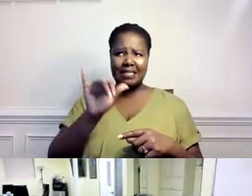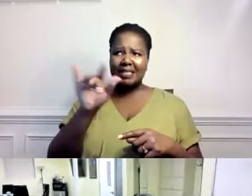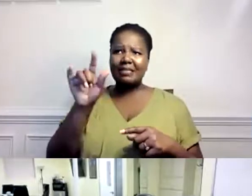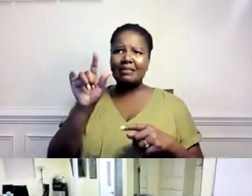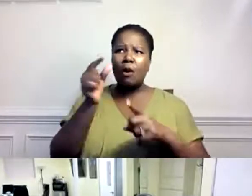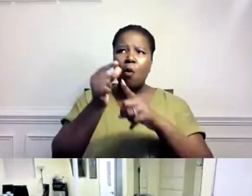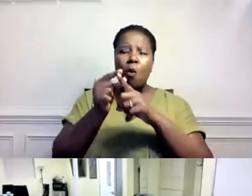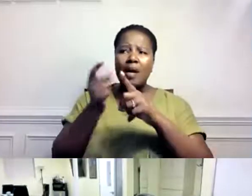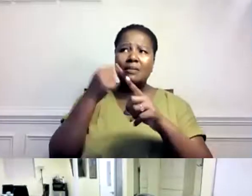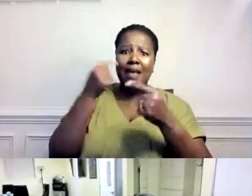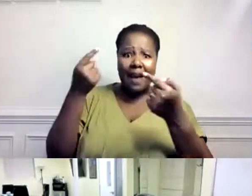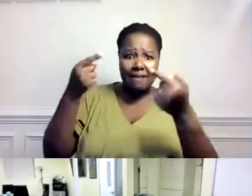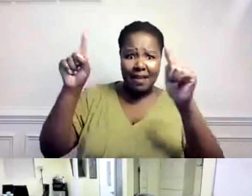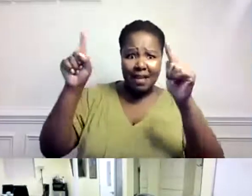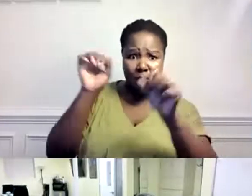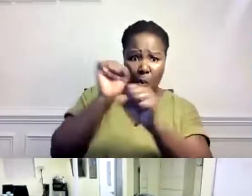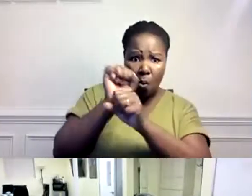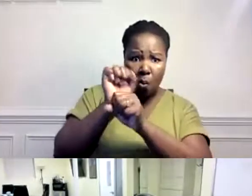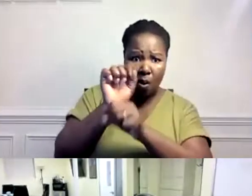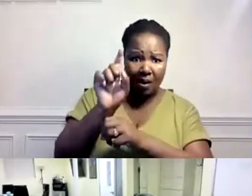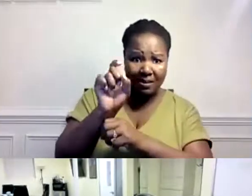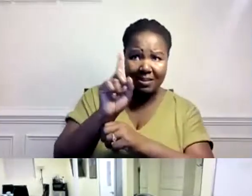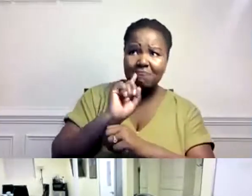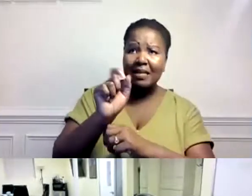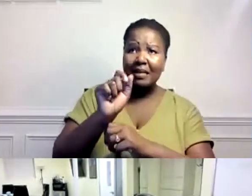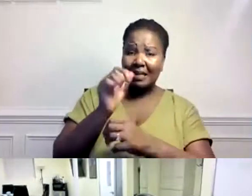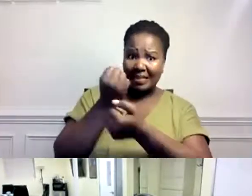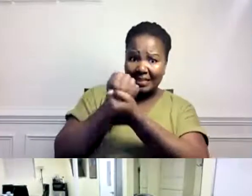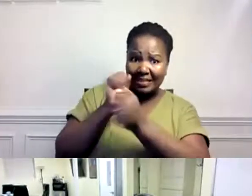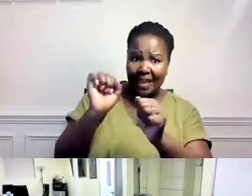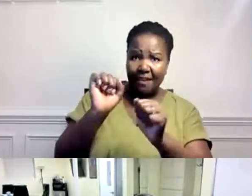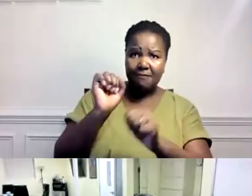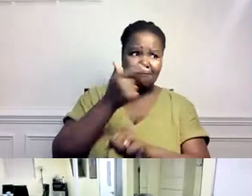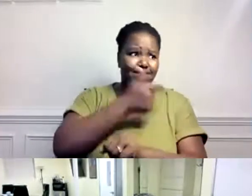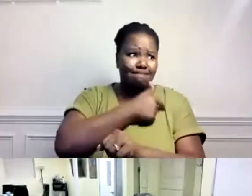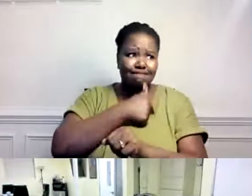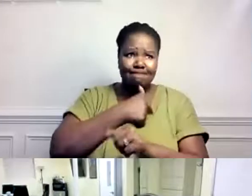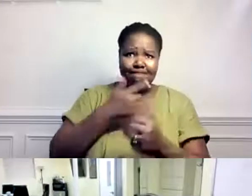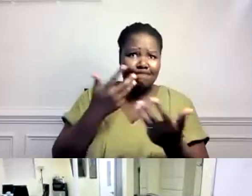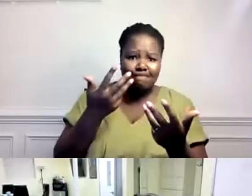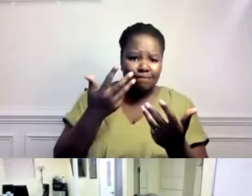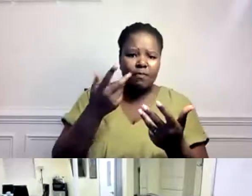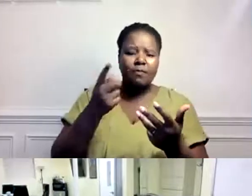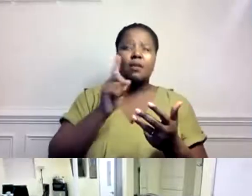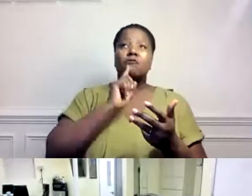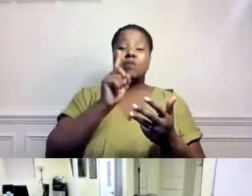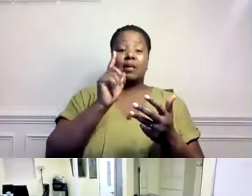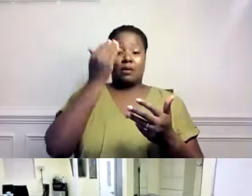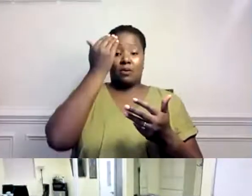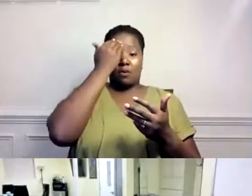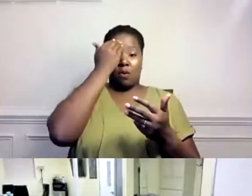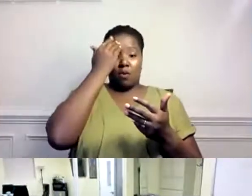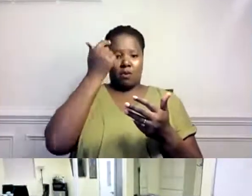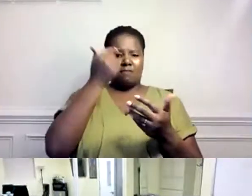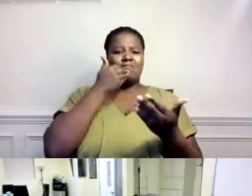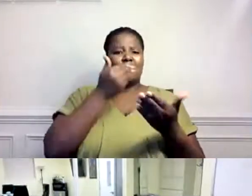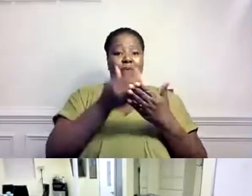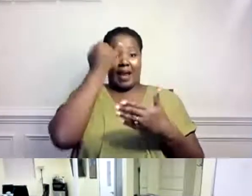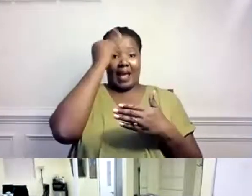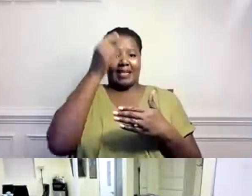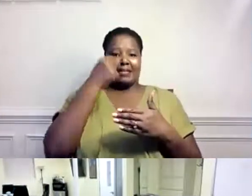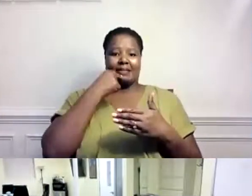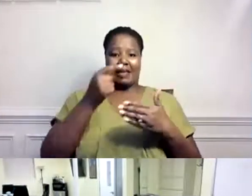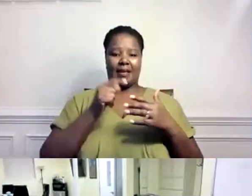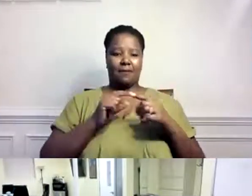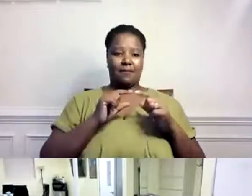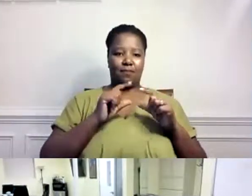does it work? How will it make me feel? I think it's almost like a good idea to sort of test it with a small group of people to